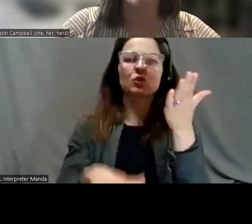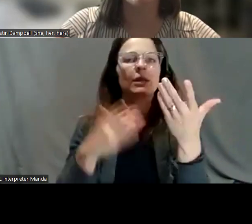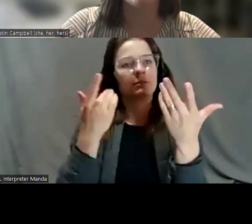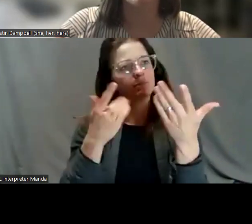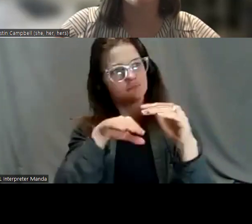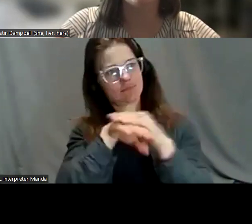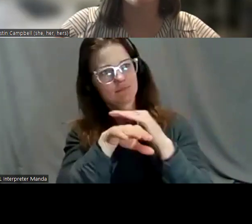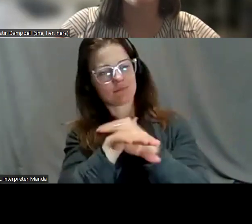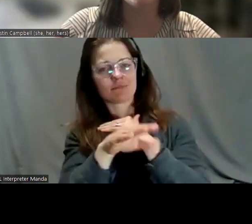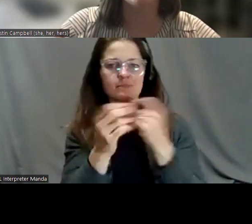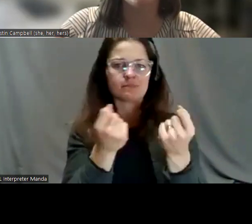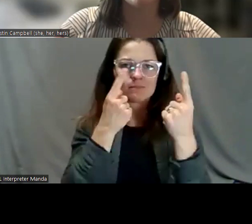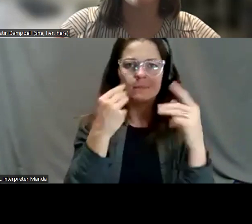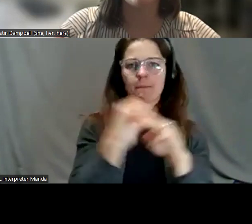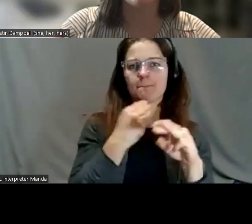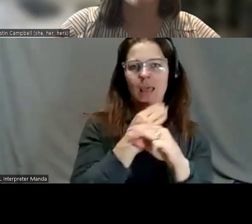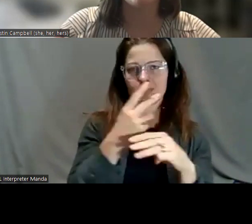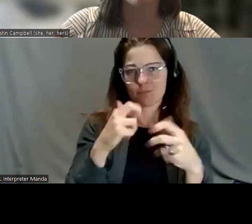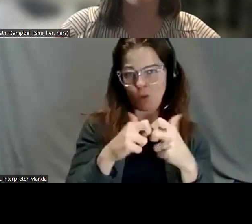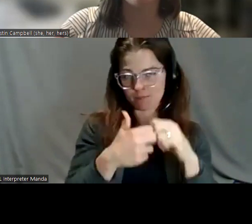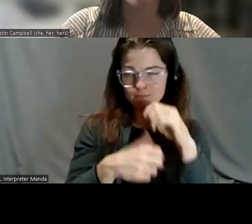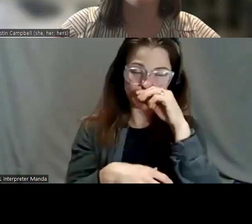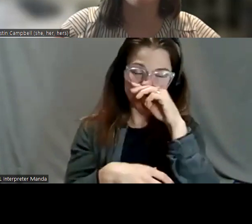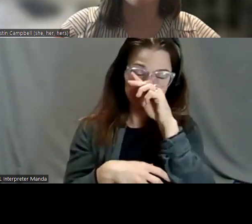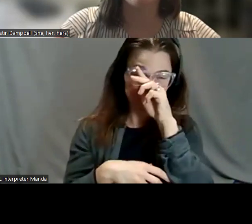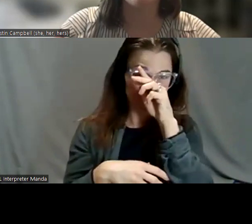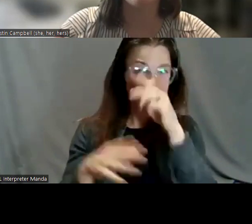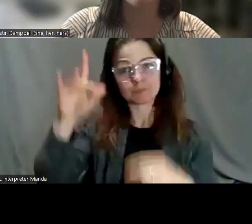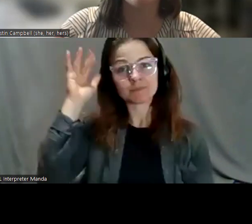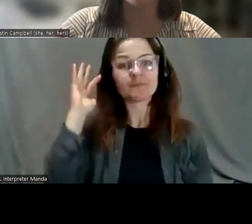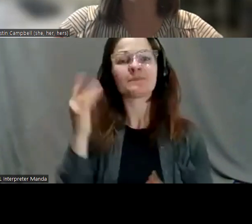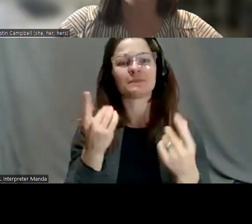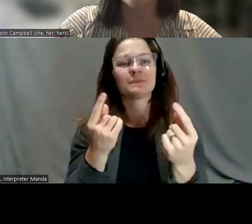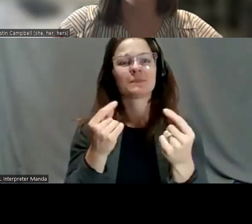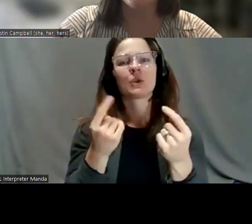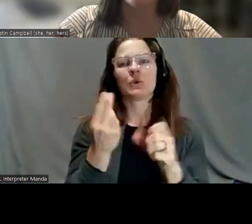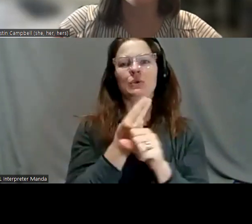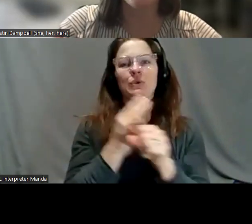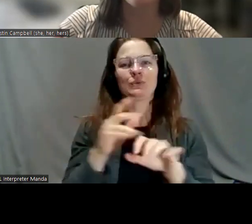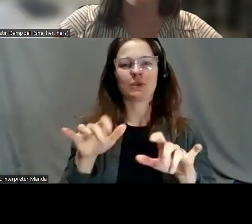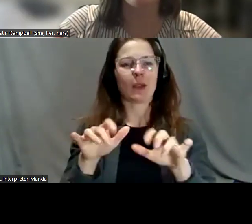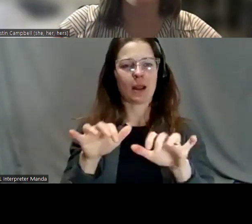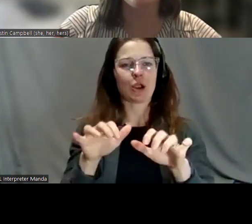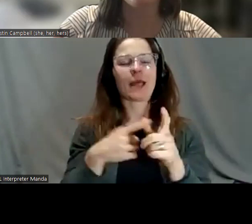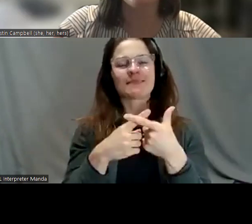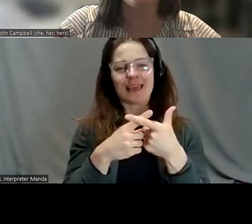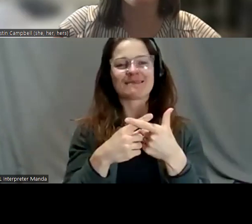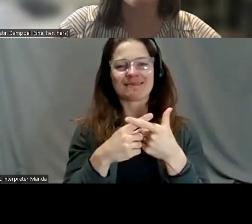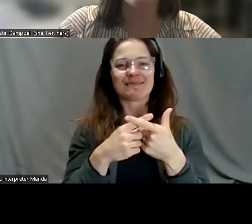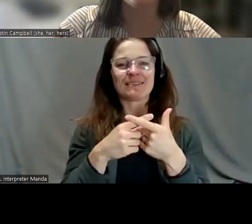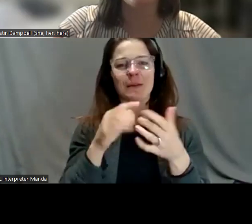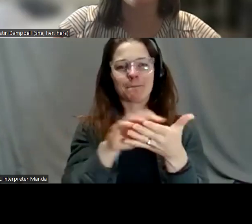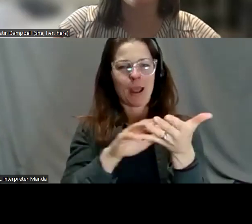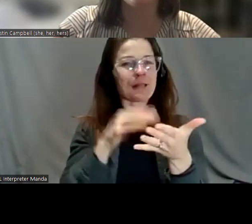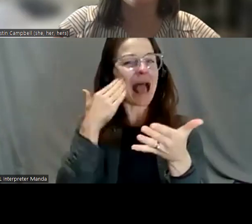problems. The old-fashioned way was to use the Perkins Braille writer and Braille the equation out, because we know that math